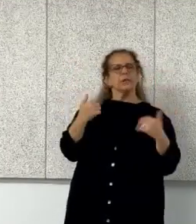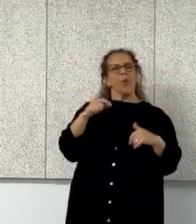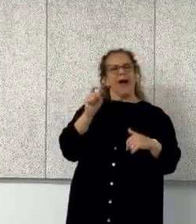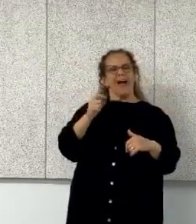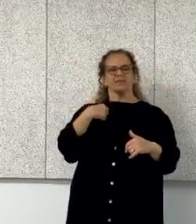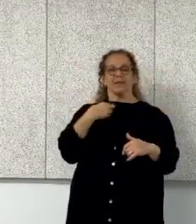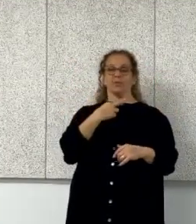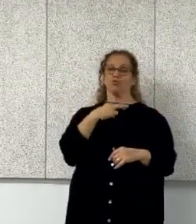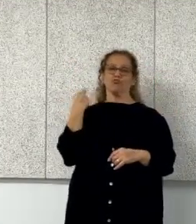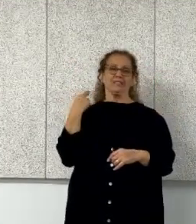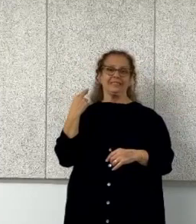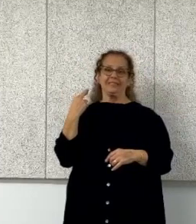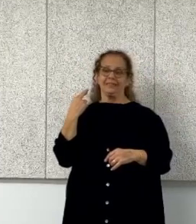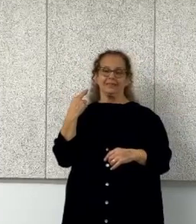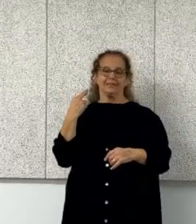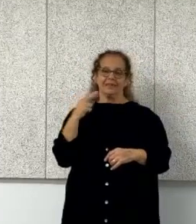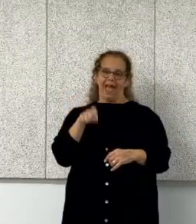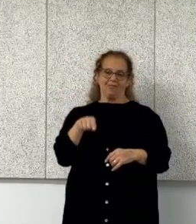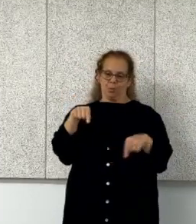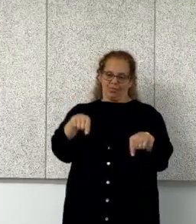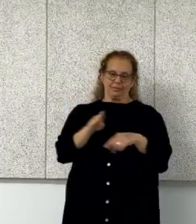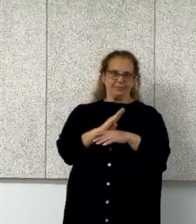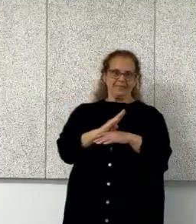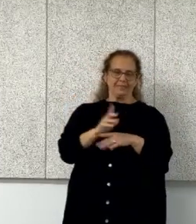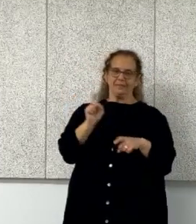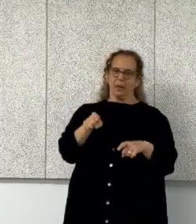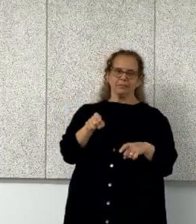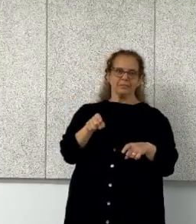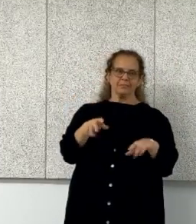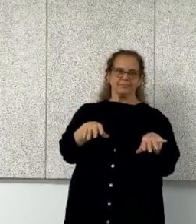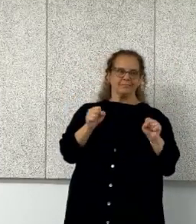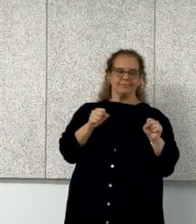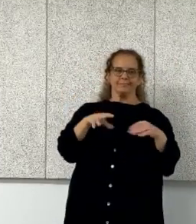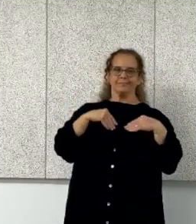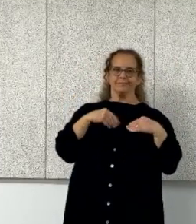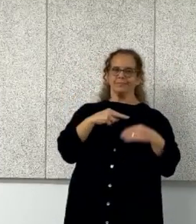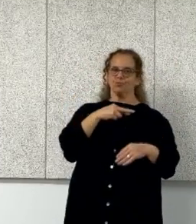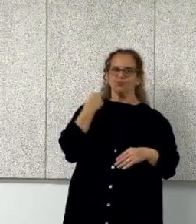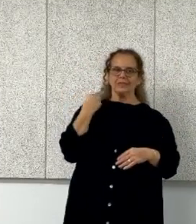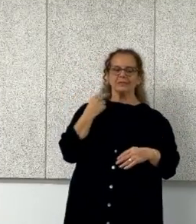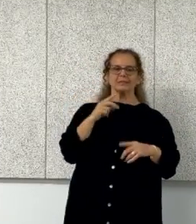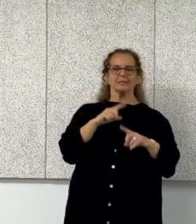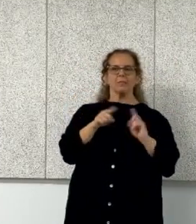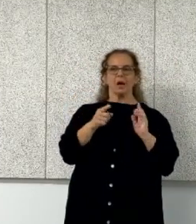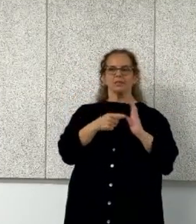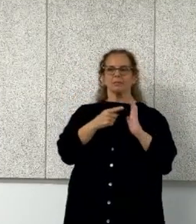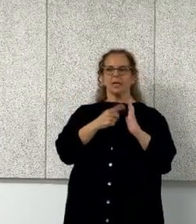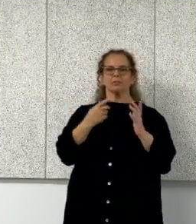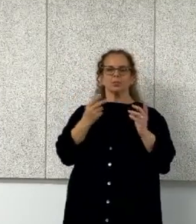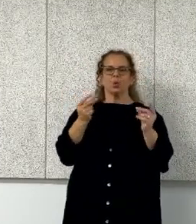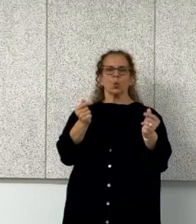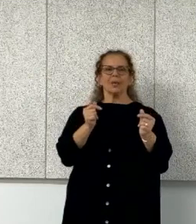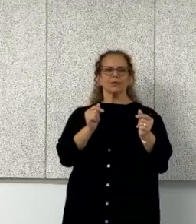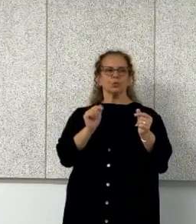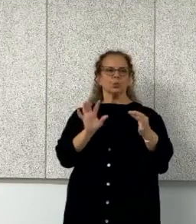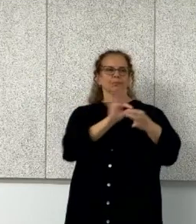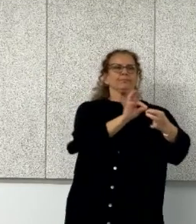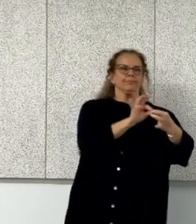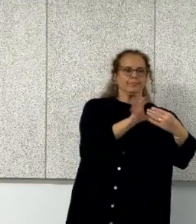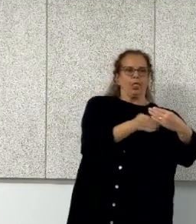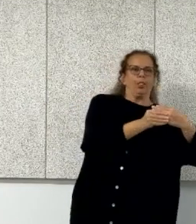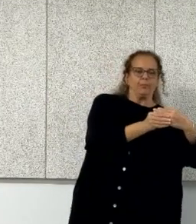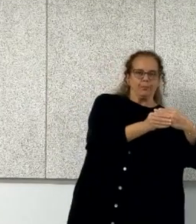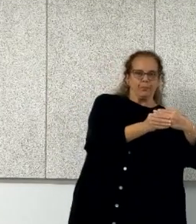sort of risk-taking appetite in this business. But now we are so quick to try to attach that to an identity. Are so quick to attach that to somebody's, you